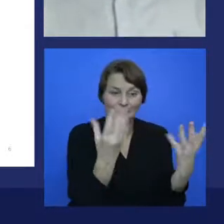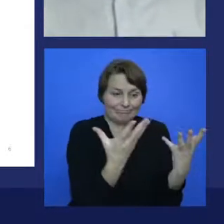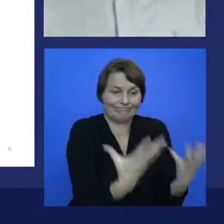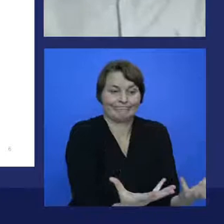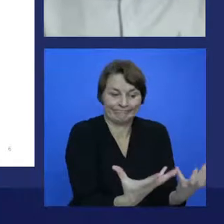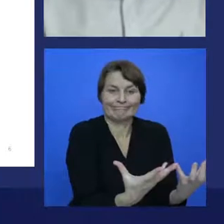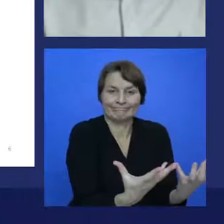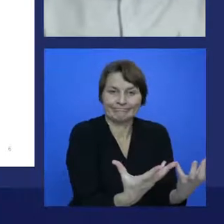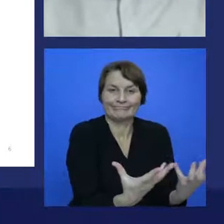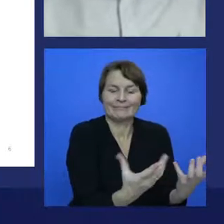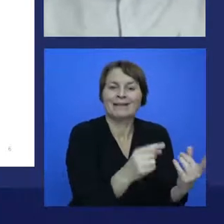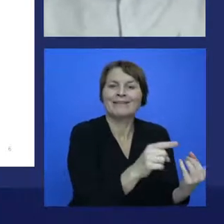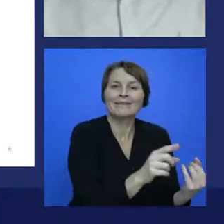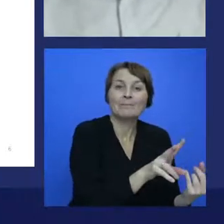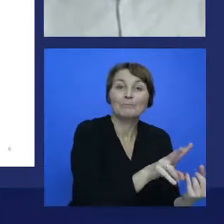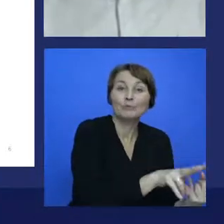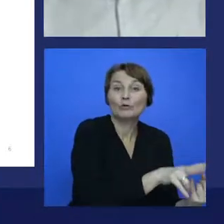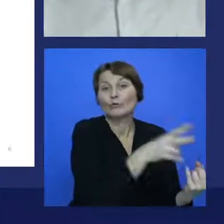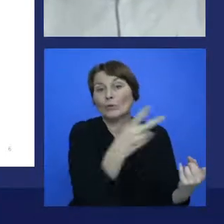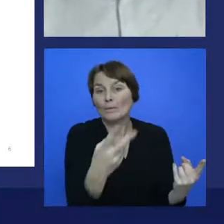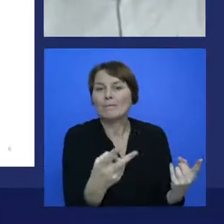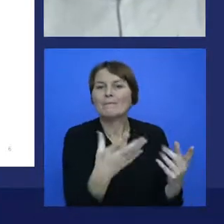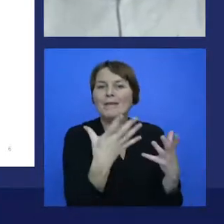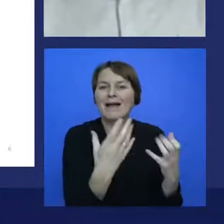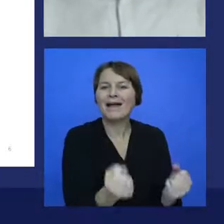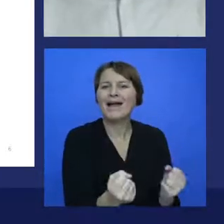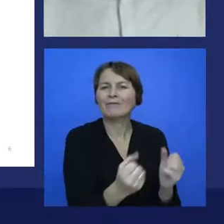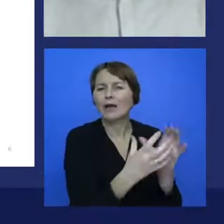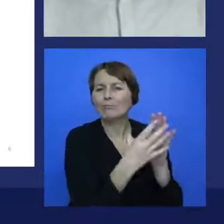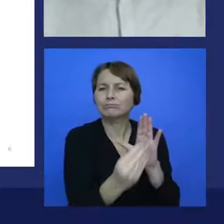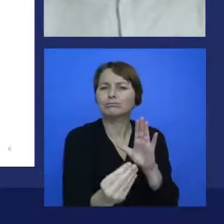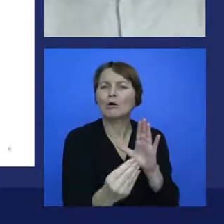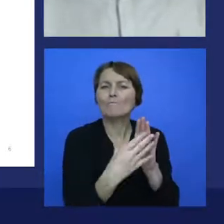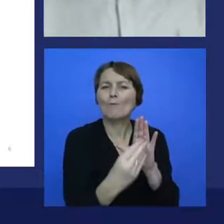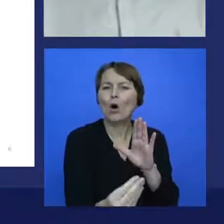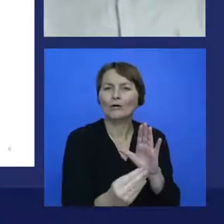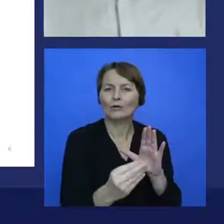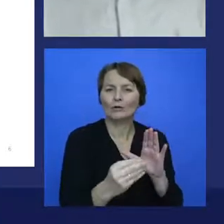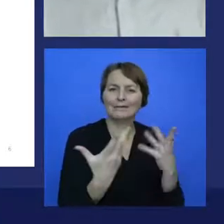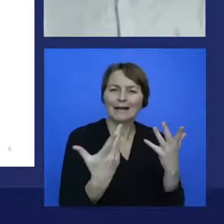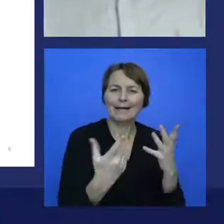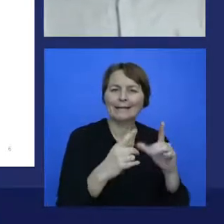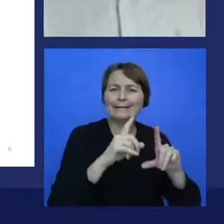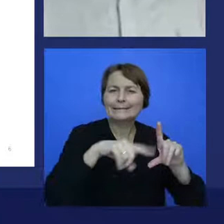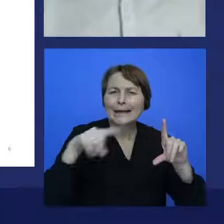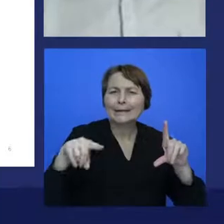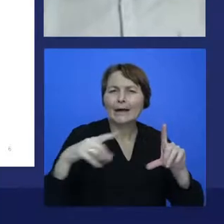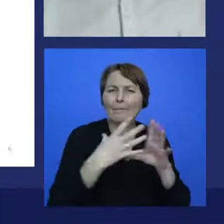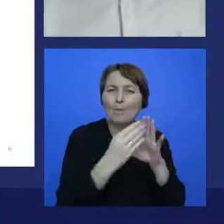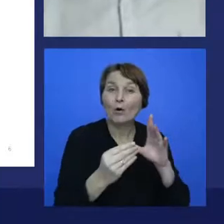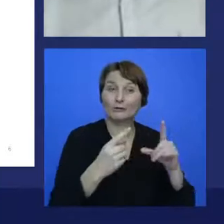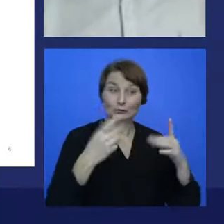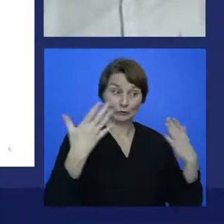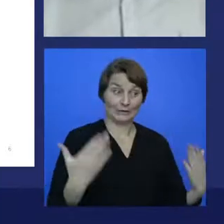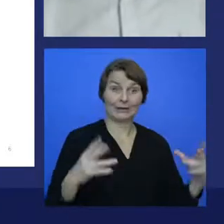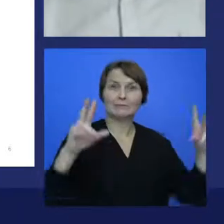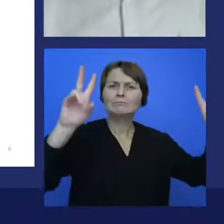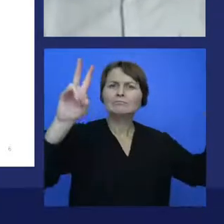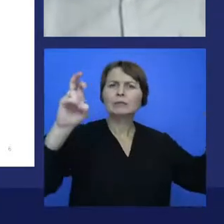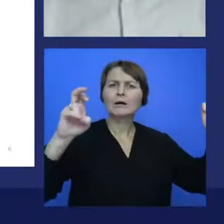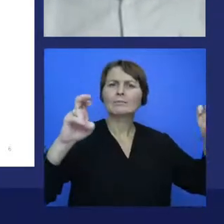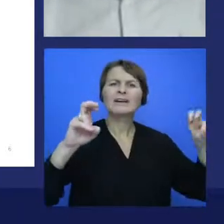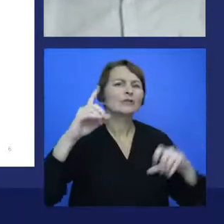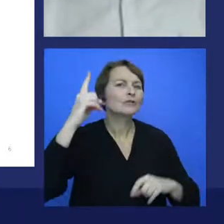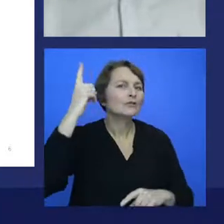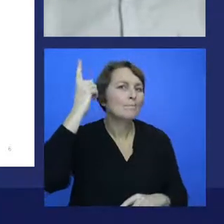twin is, first off, a data model. So today we're going to talk about smart spaces. So the digital twins that we're going to talk about